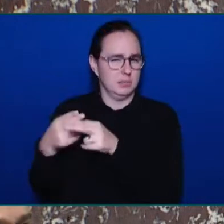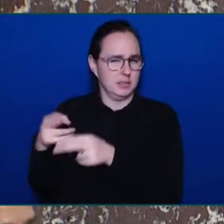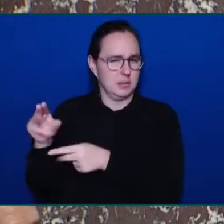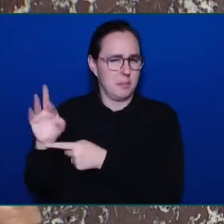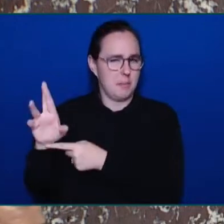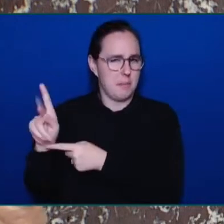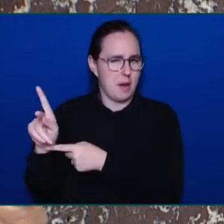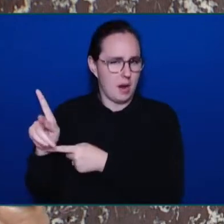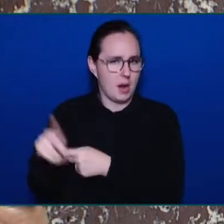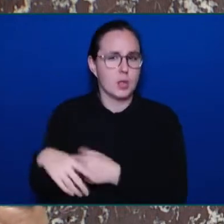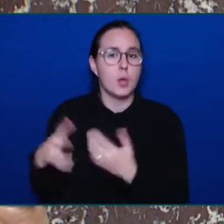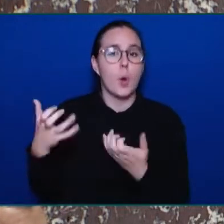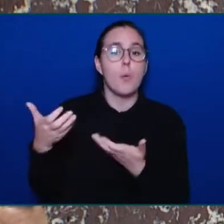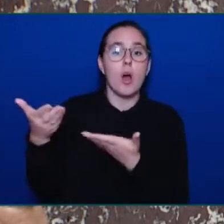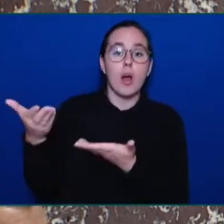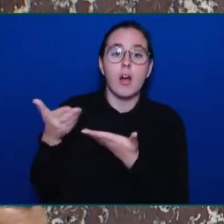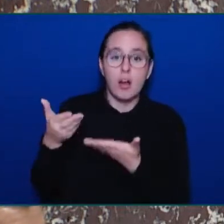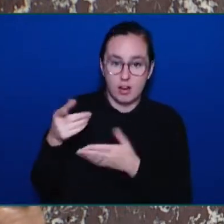please.